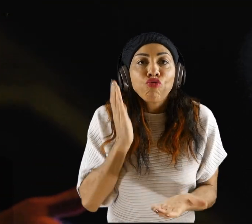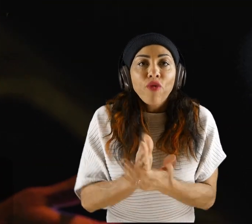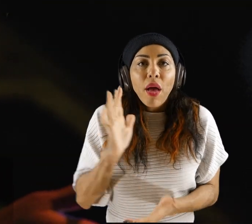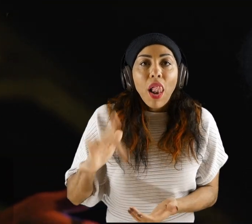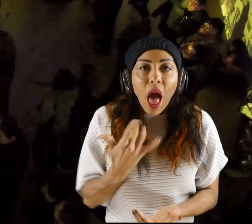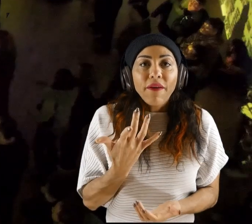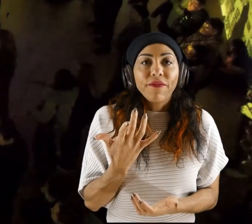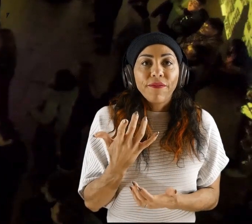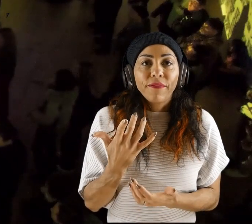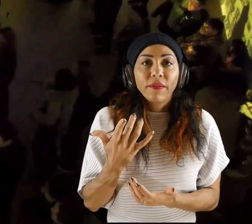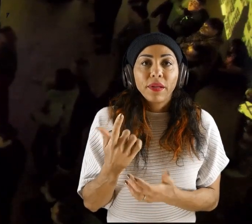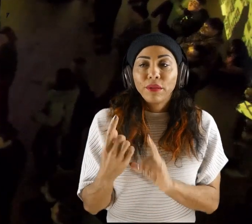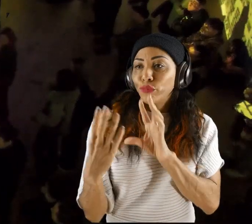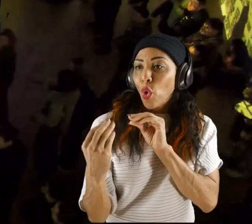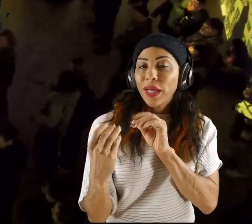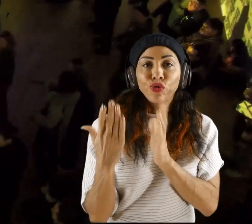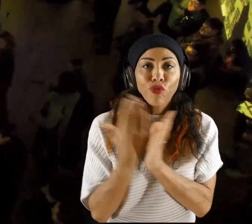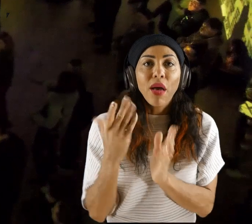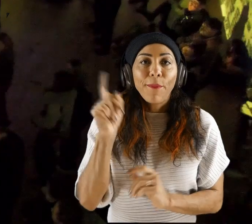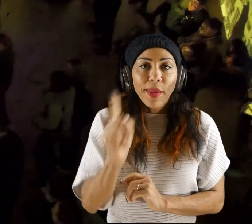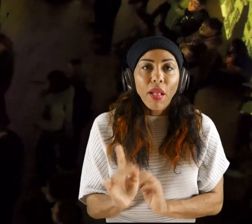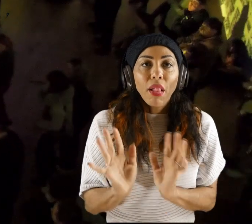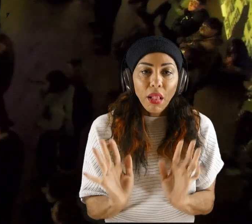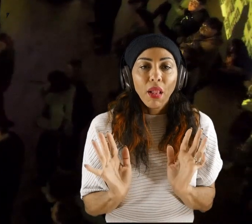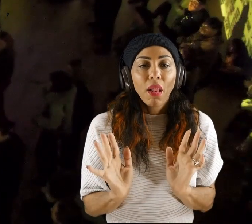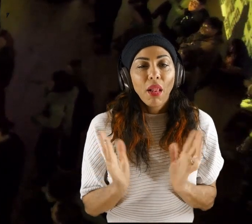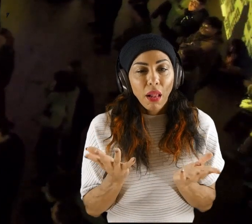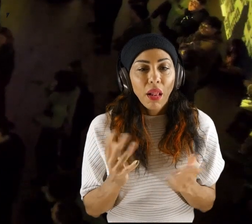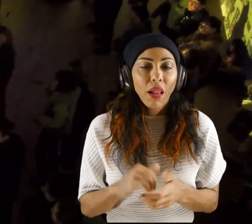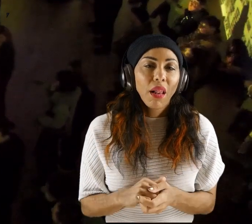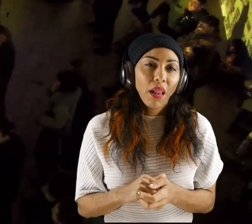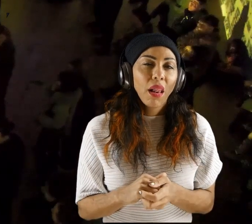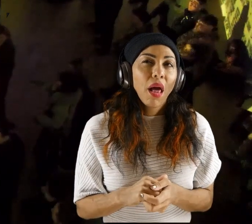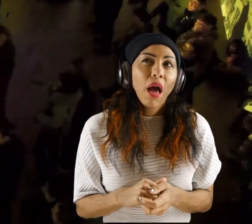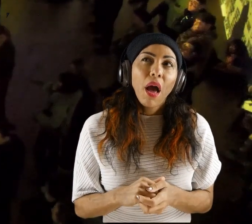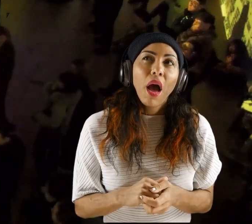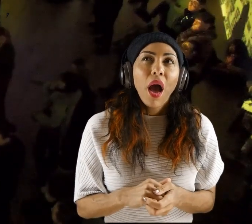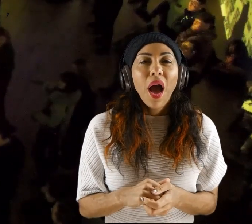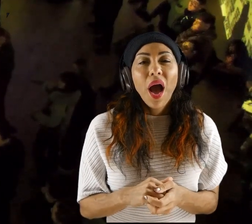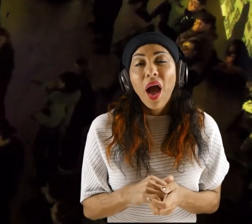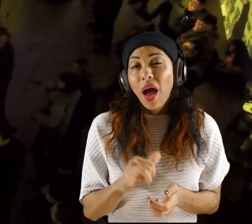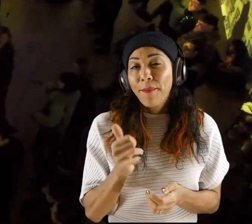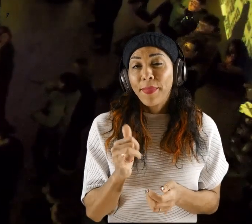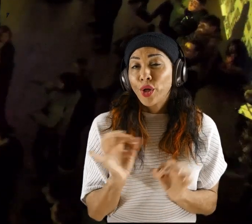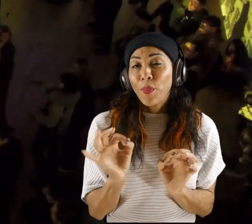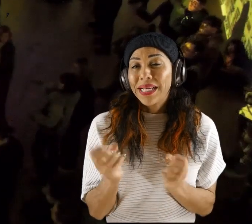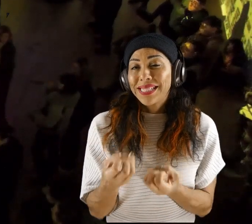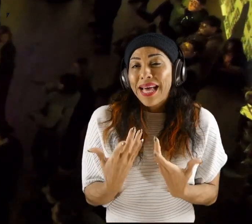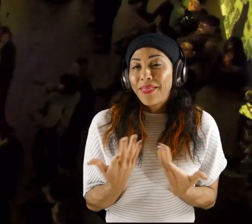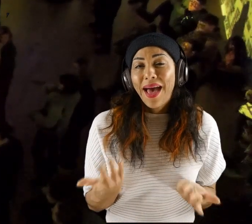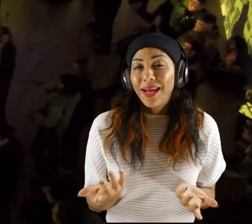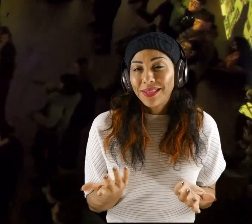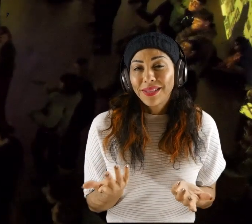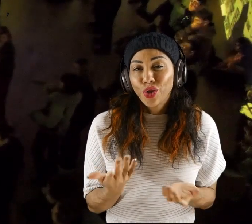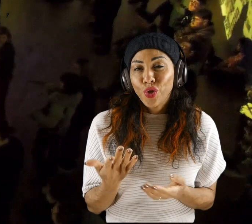Does that make sense? Yeah, and I don't know, something that I think about what you're saying that's not really said is maybe you don't need to